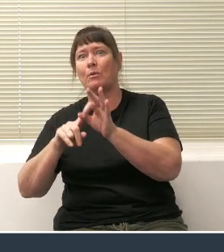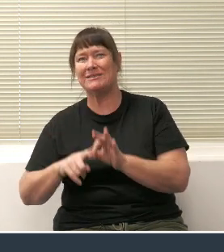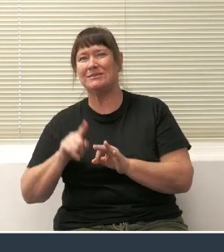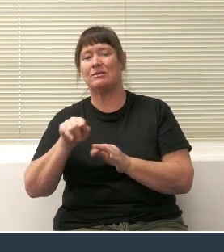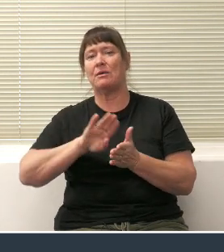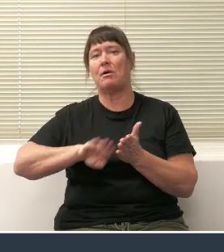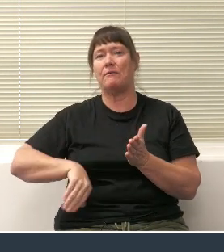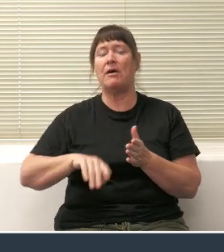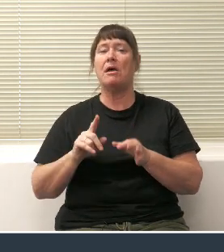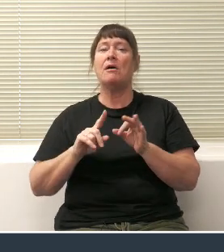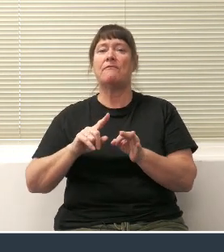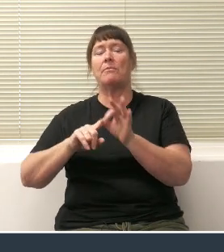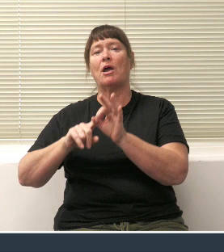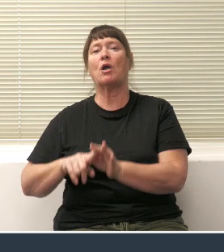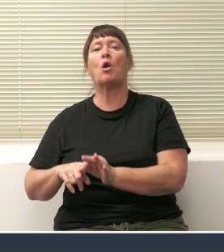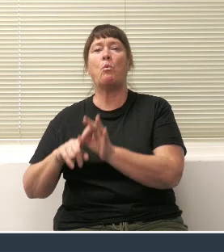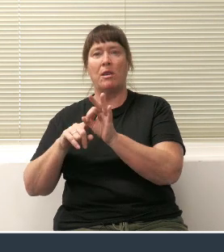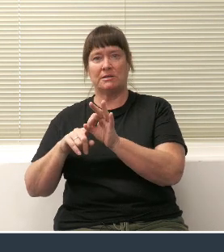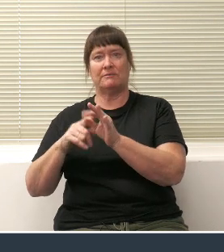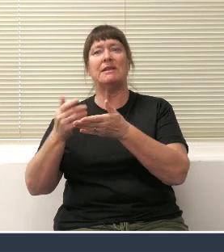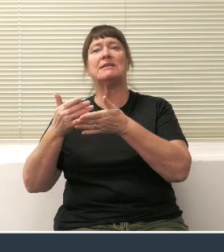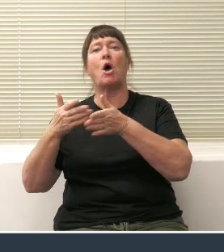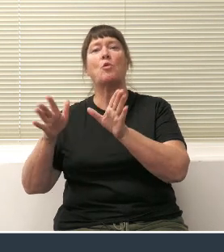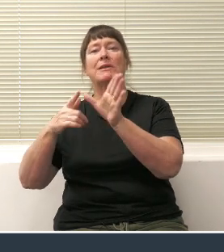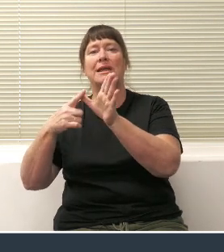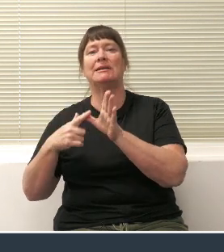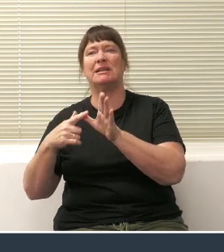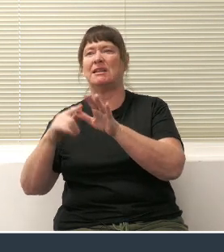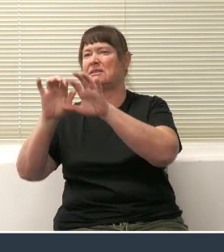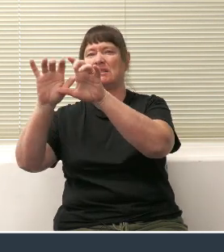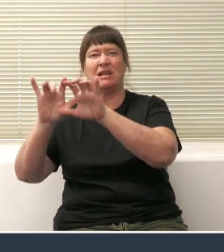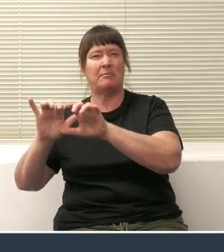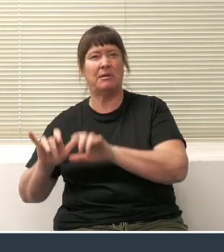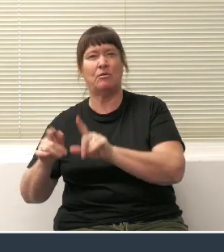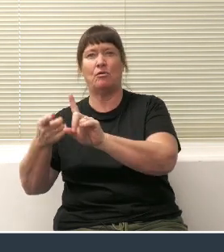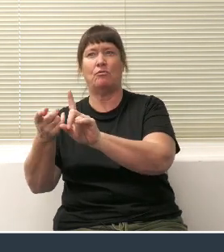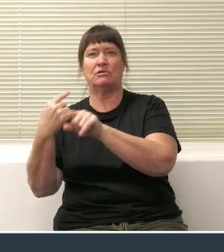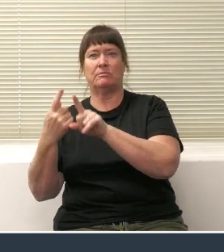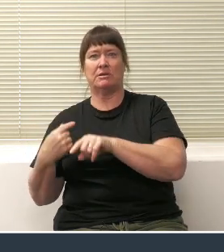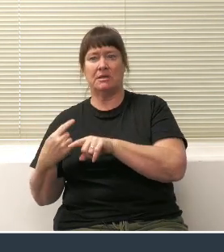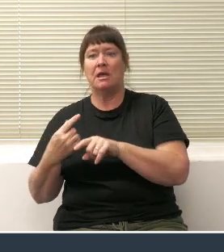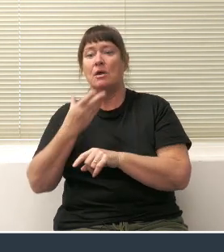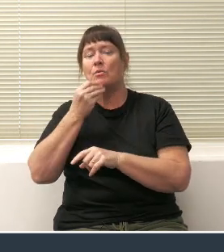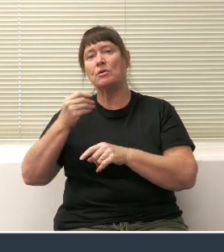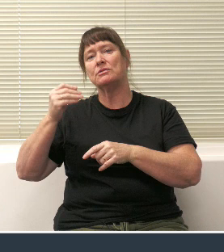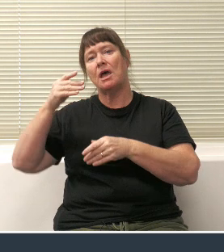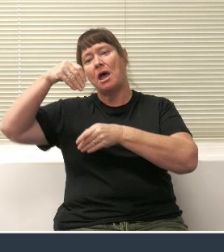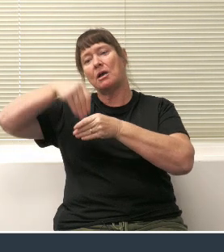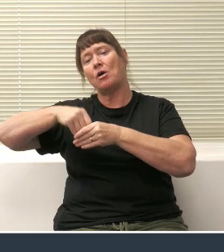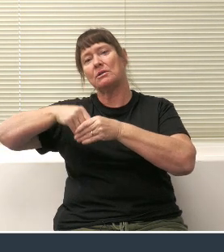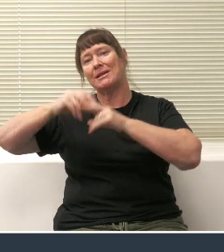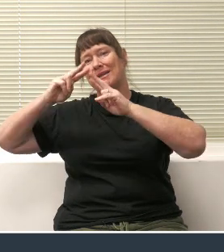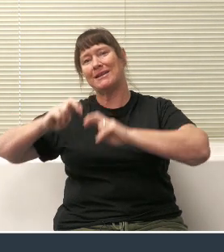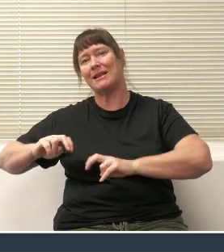From a qualitative perspective, that's all of the open-ended responses that were provided. We use what we call a content analysis approach